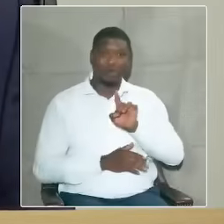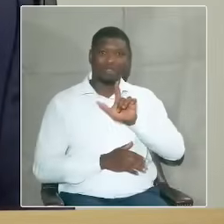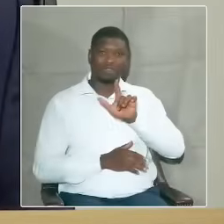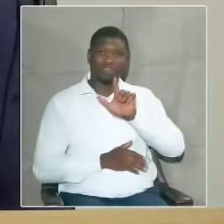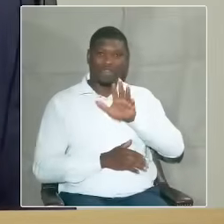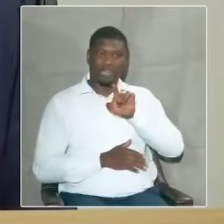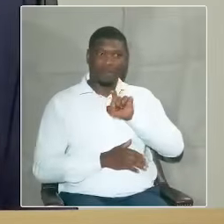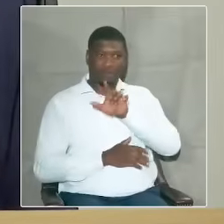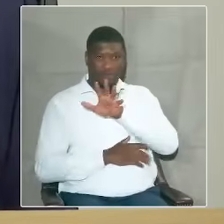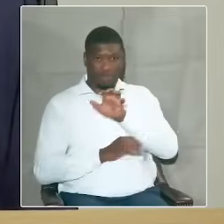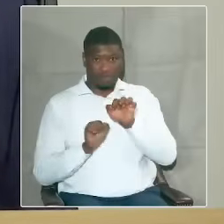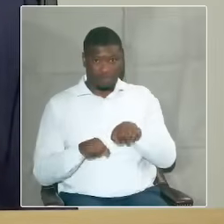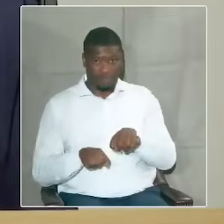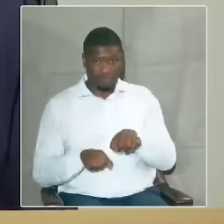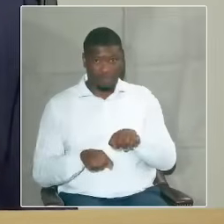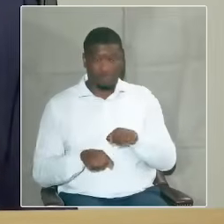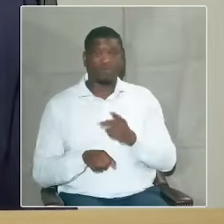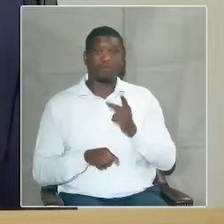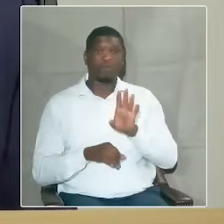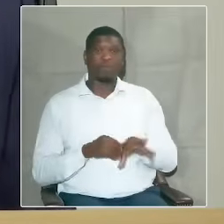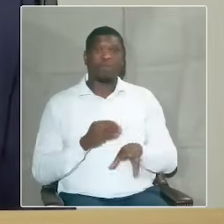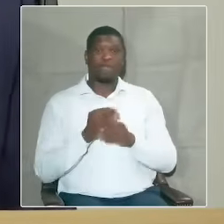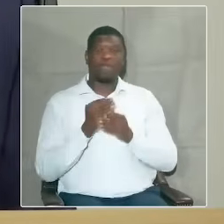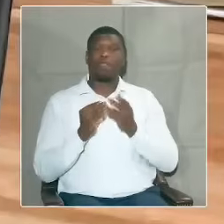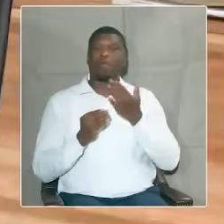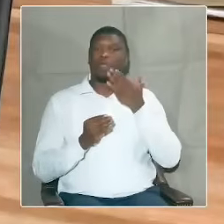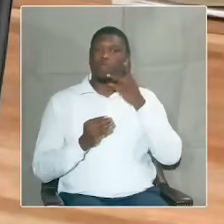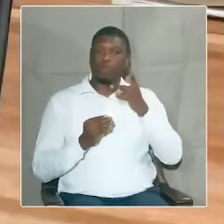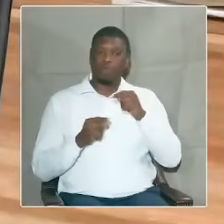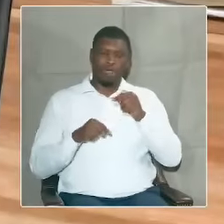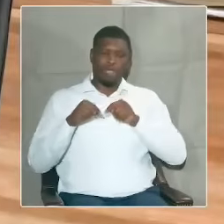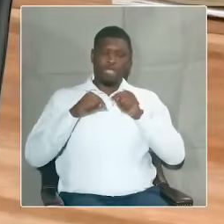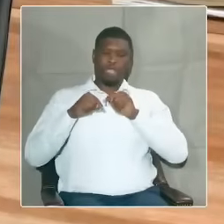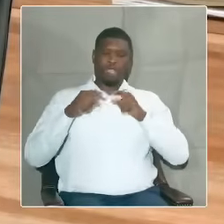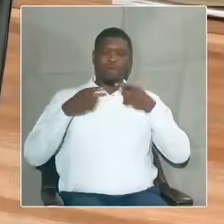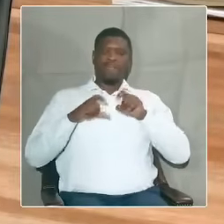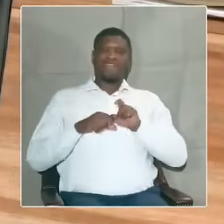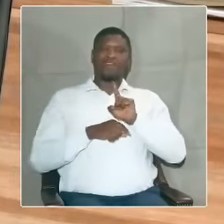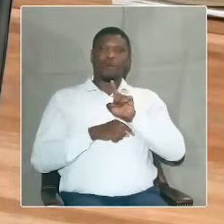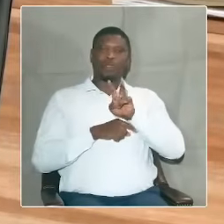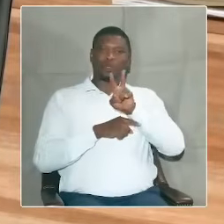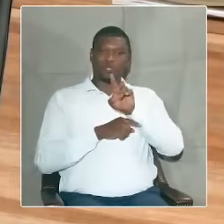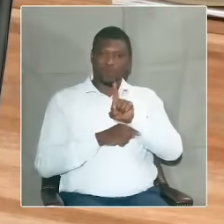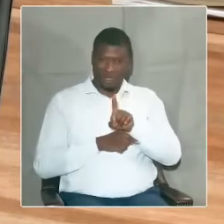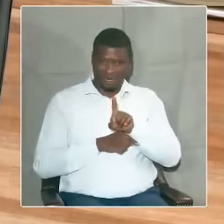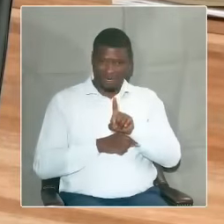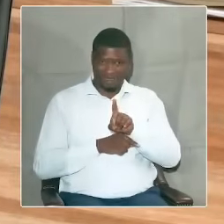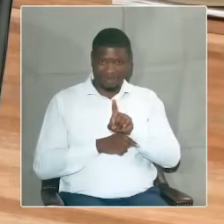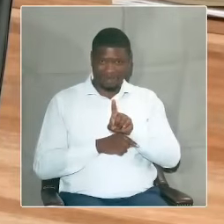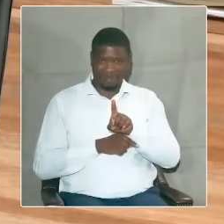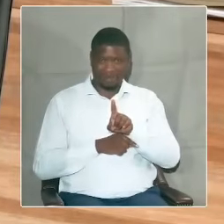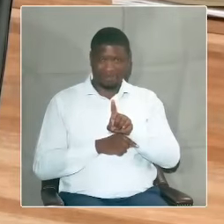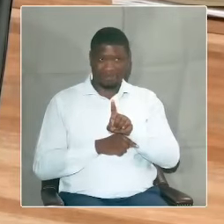179.5. And if you look back at paragraph 121,